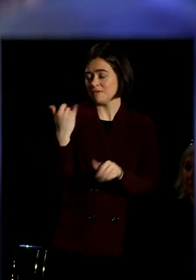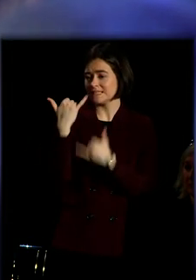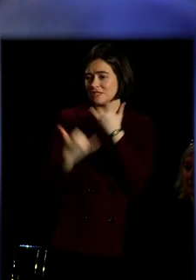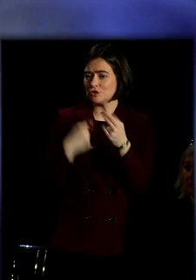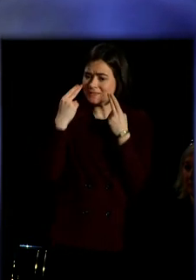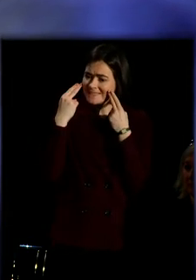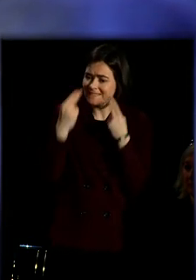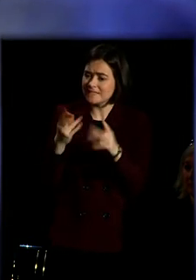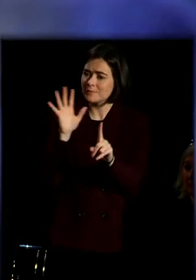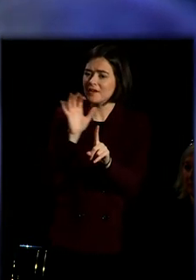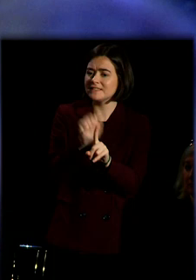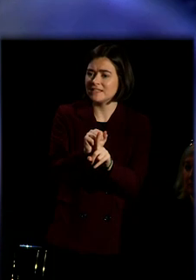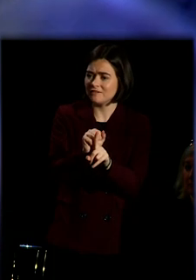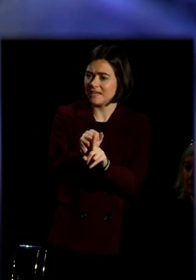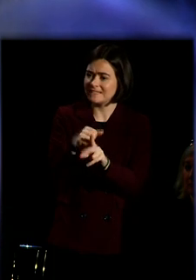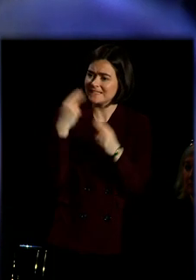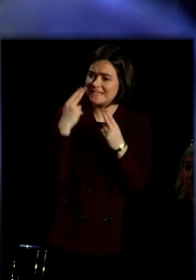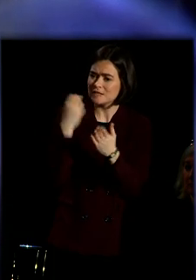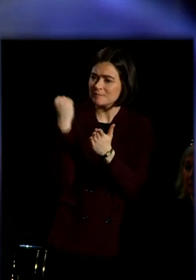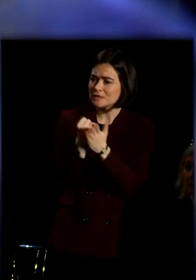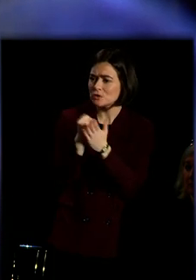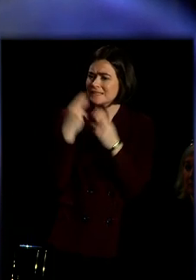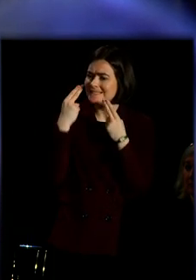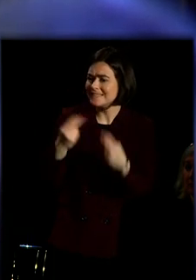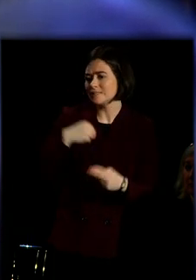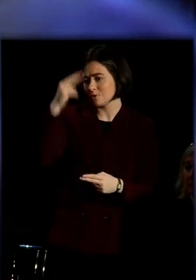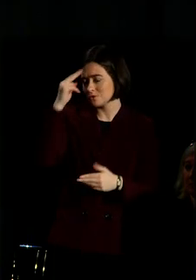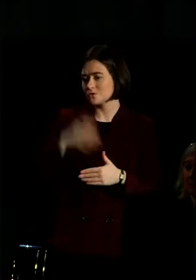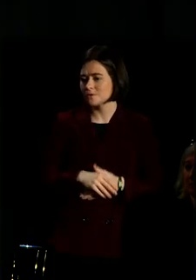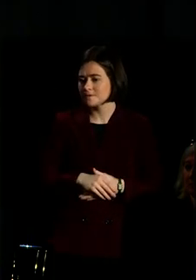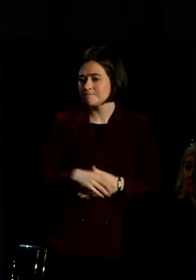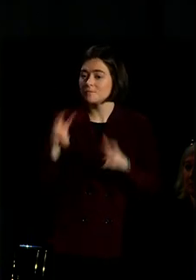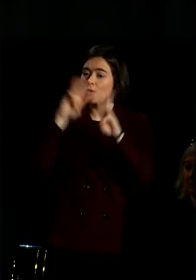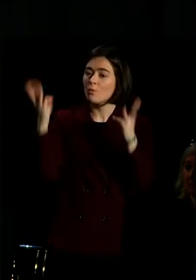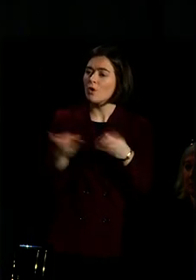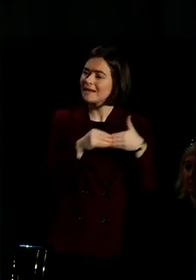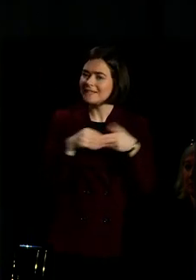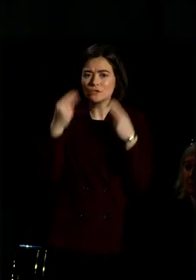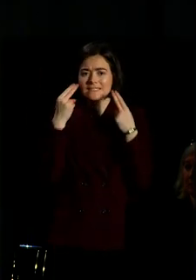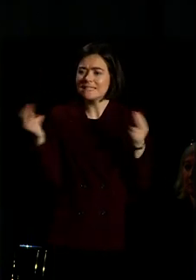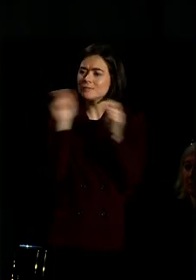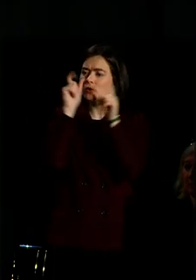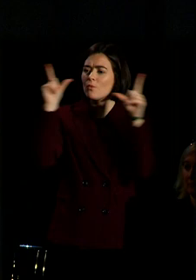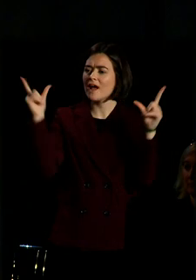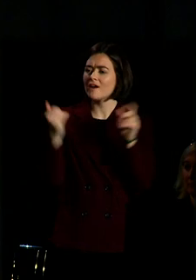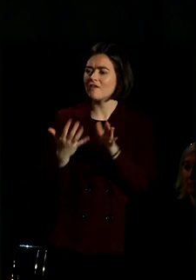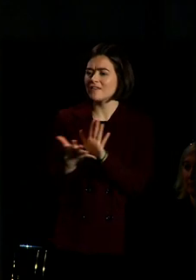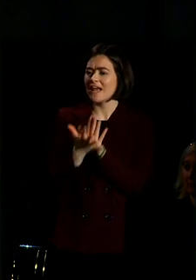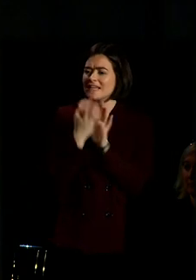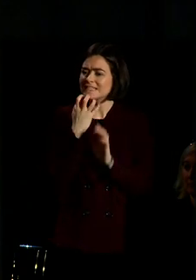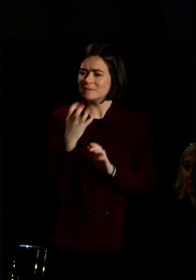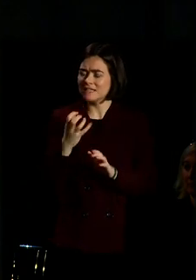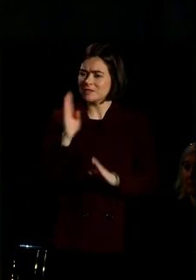be identified, studied, and understood. World leaders must be alert to antisemitism's